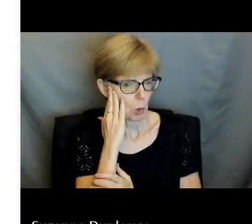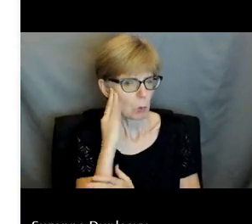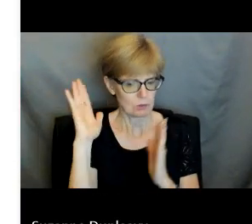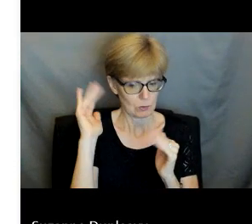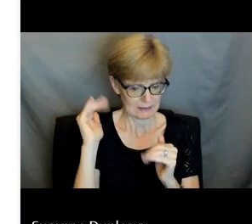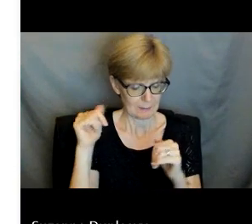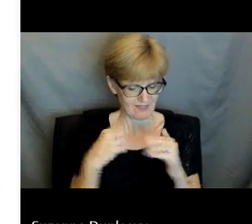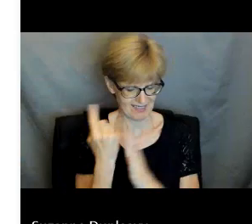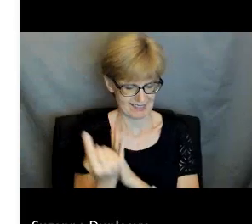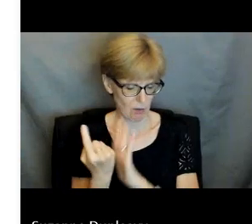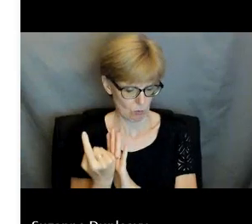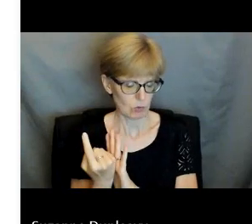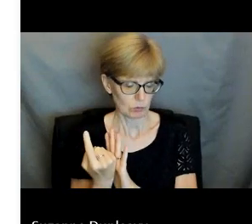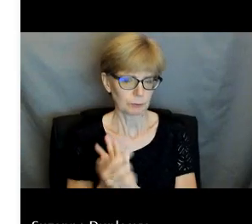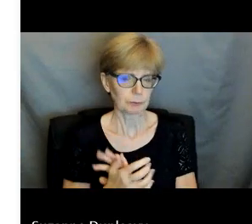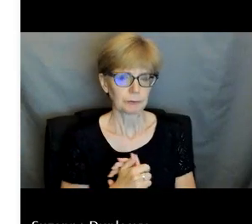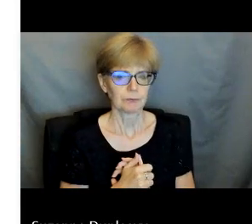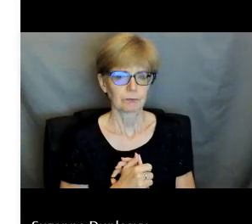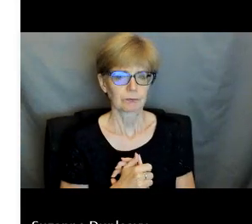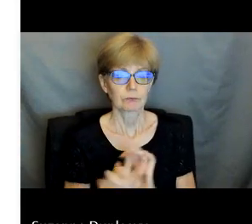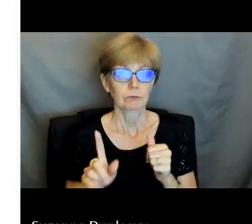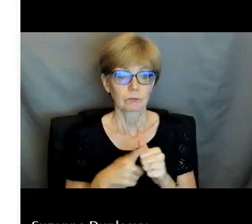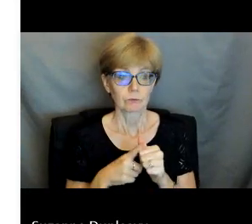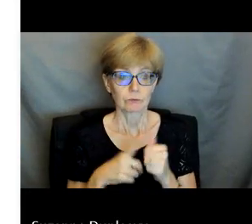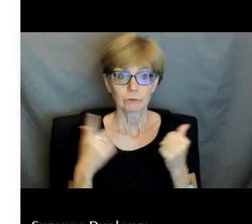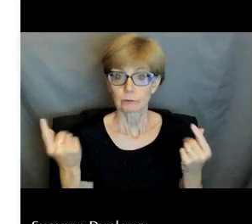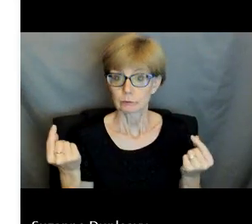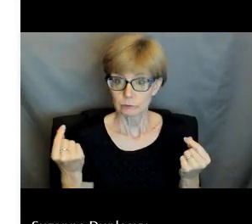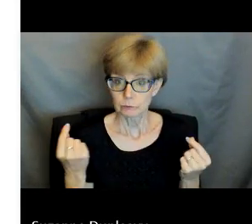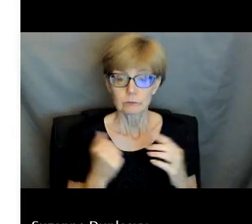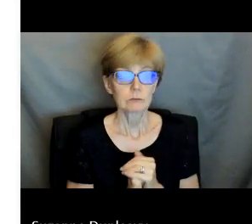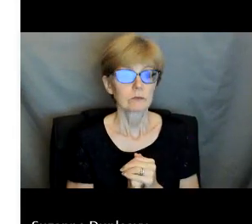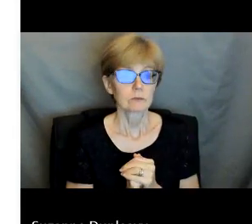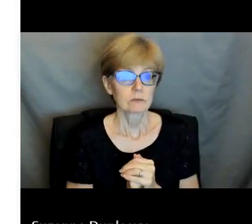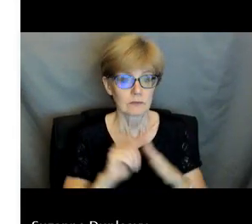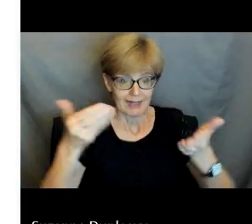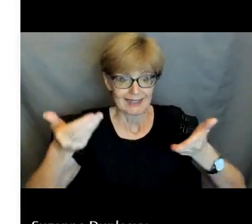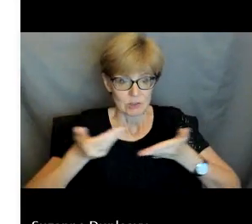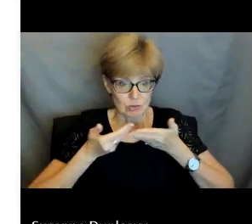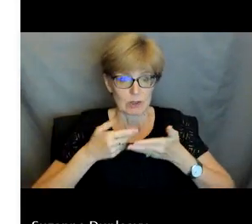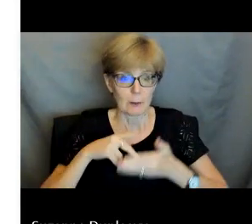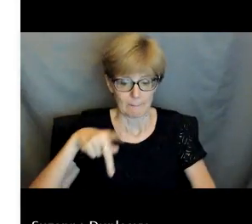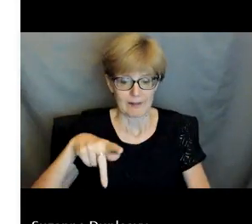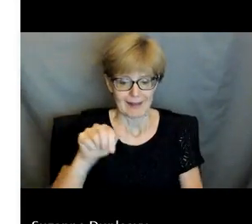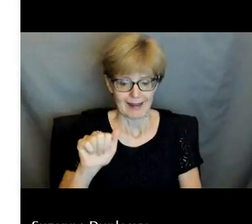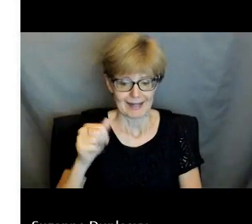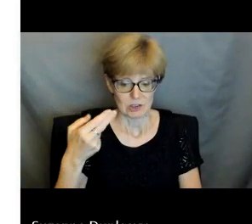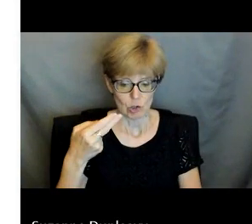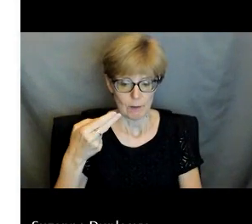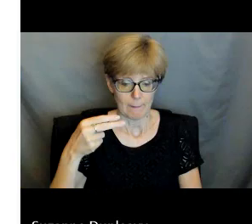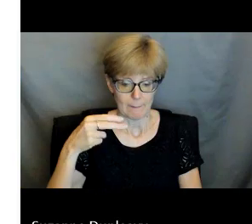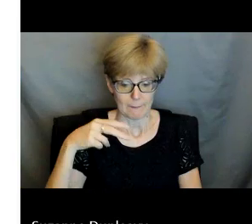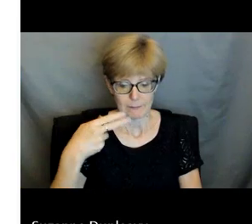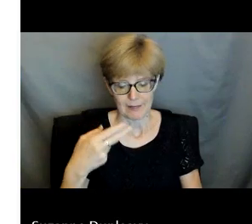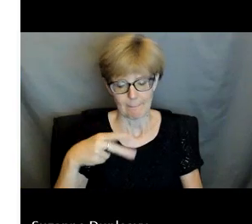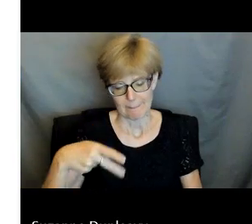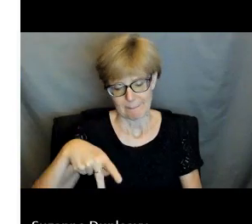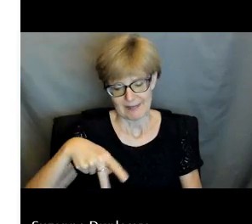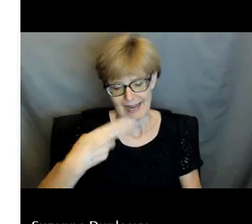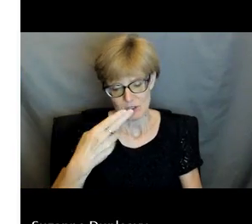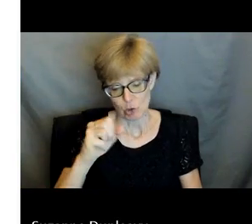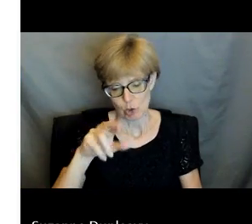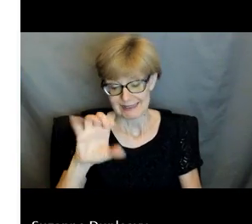ahead. So we are going to start off with a short introduction to PHRC for those of you who are not familiar